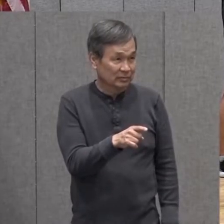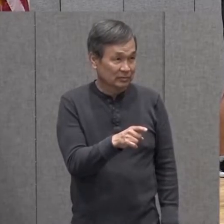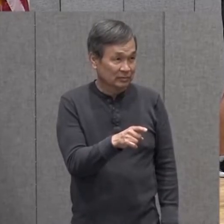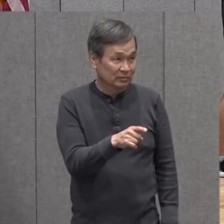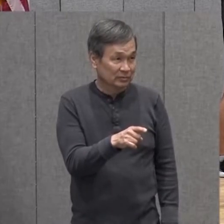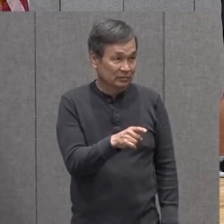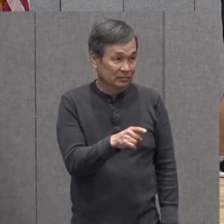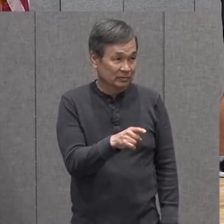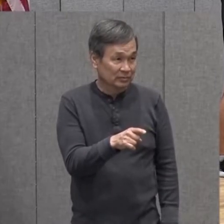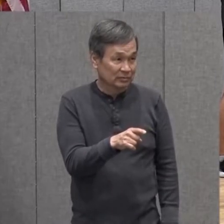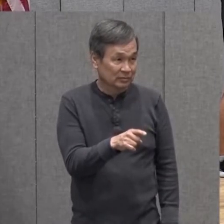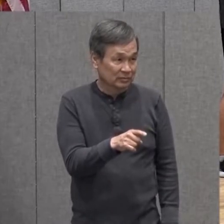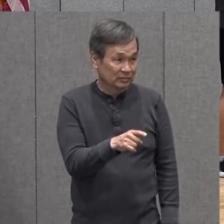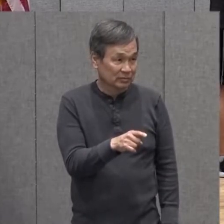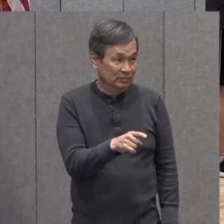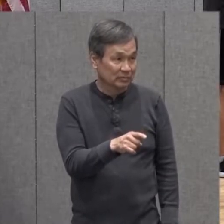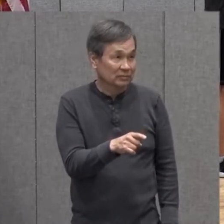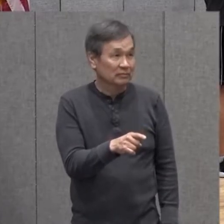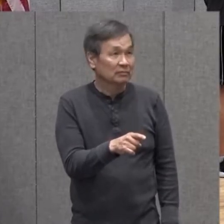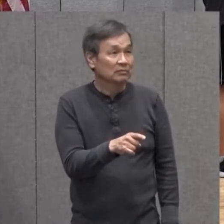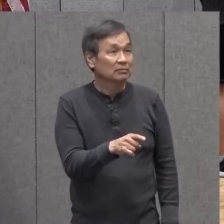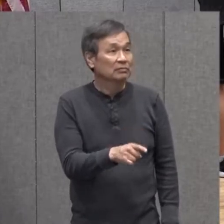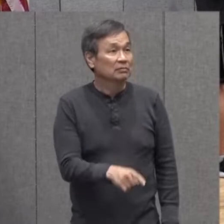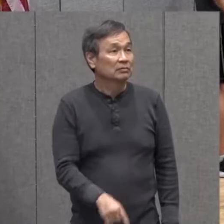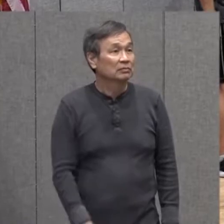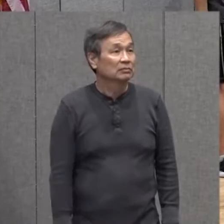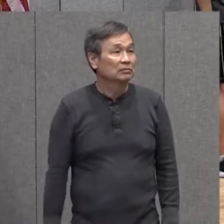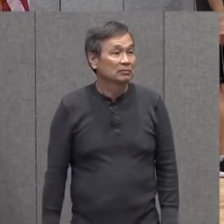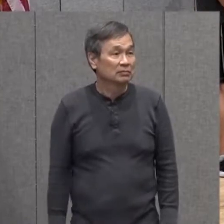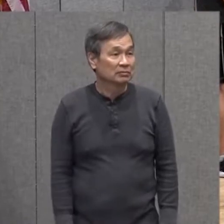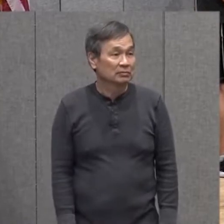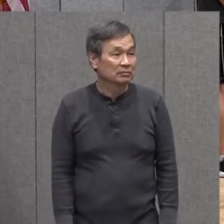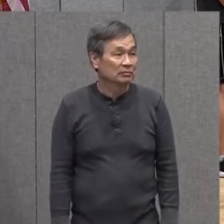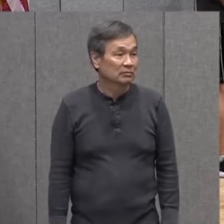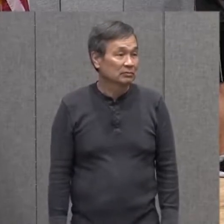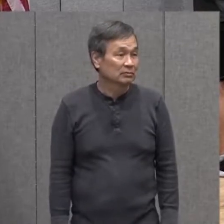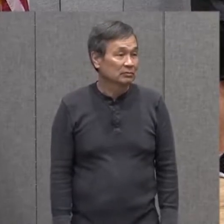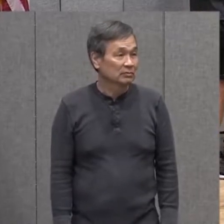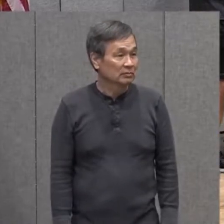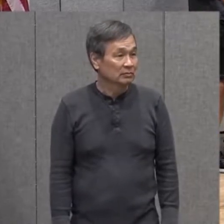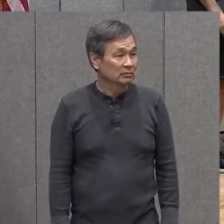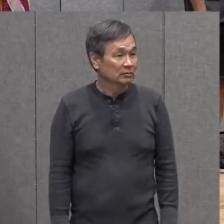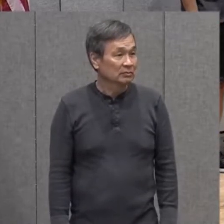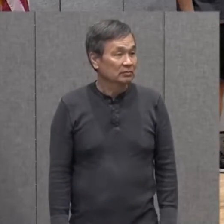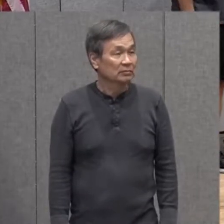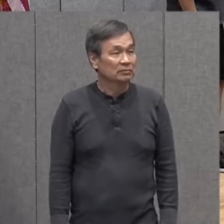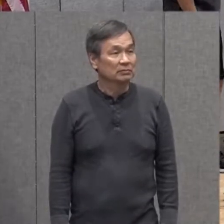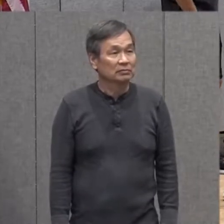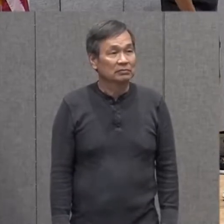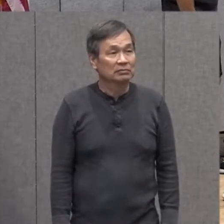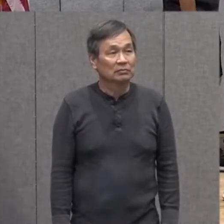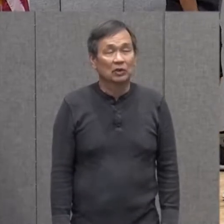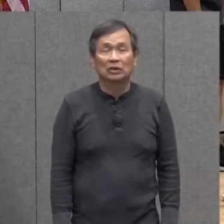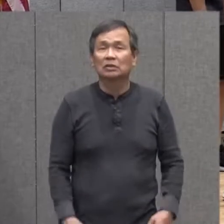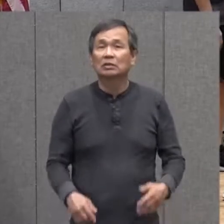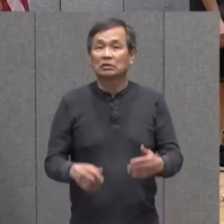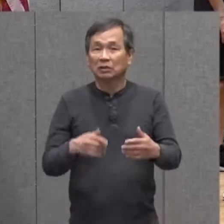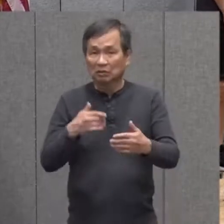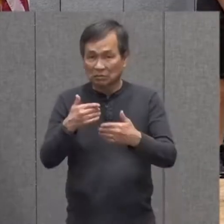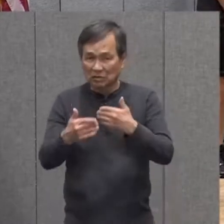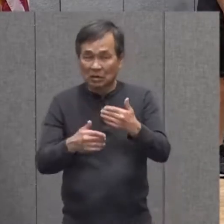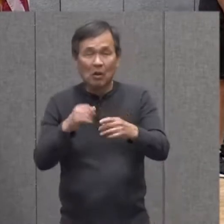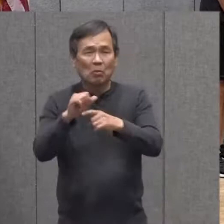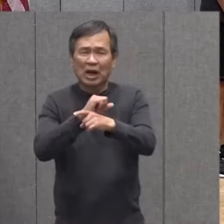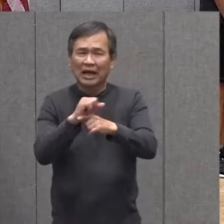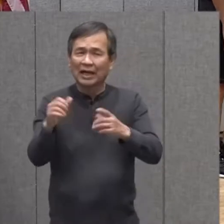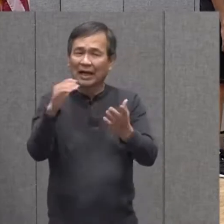la otra bolsa, dejo que caiga, agarro la otra, dejo que caiga un poquito más despacio. So we're going to practice that one